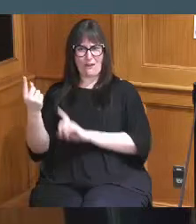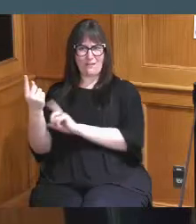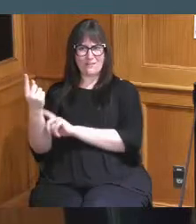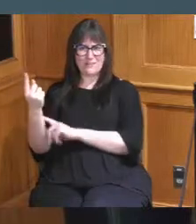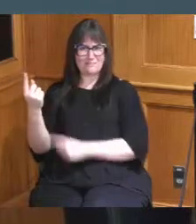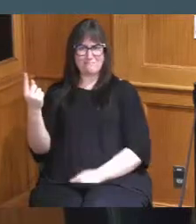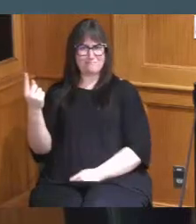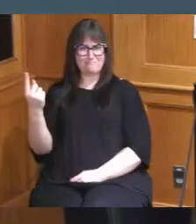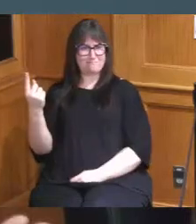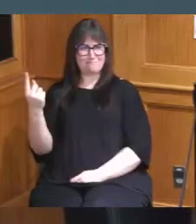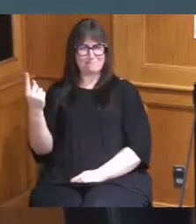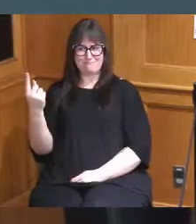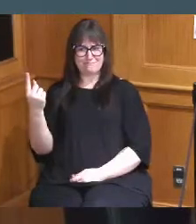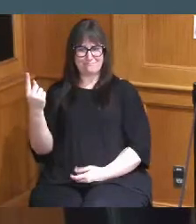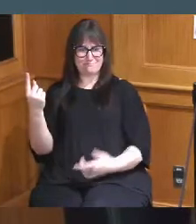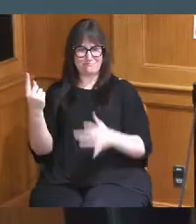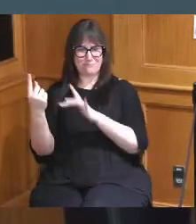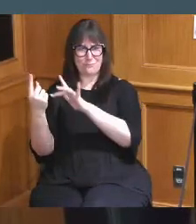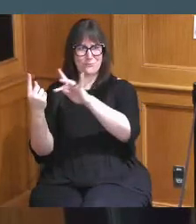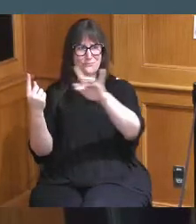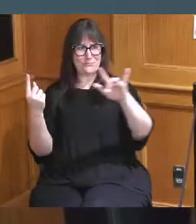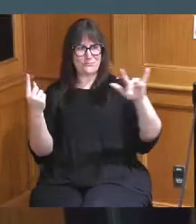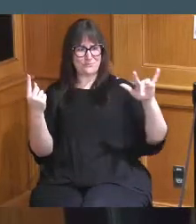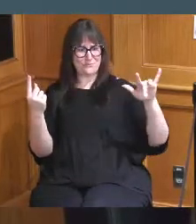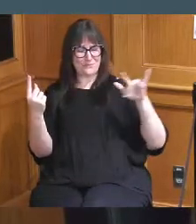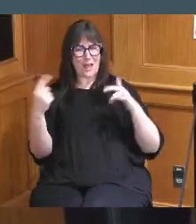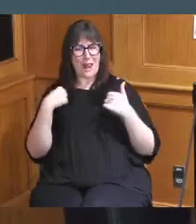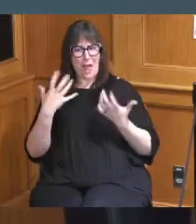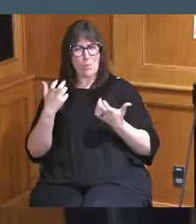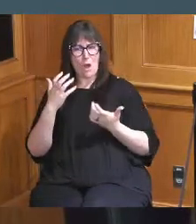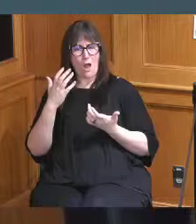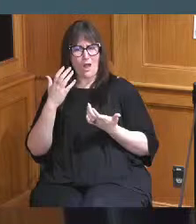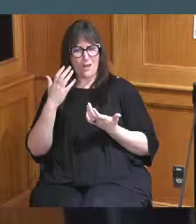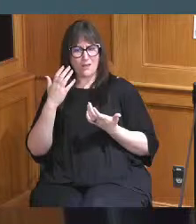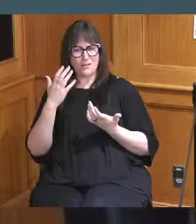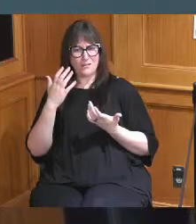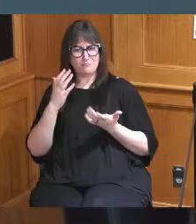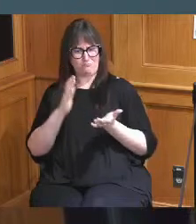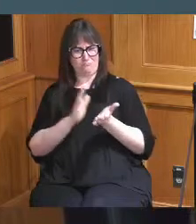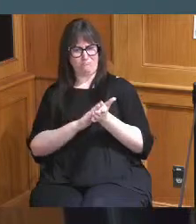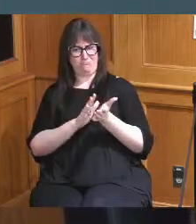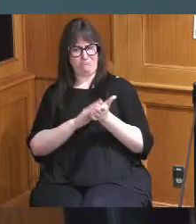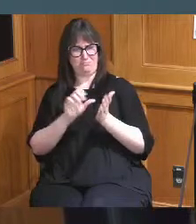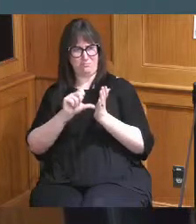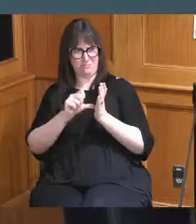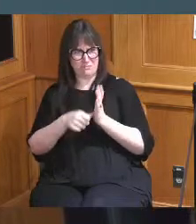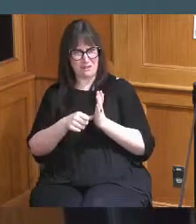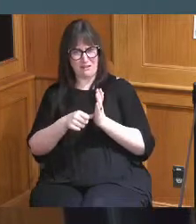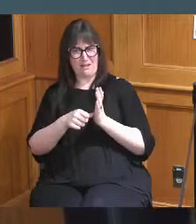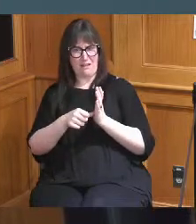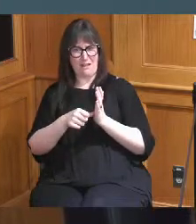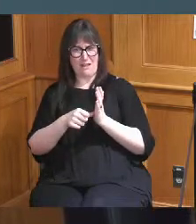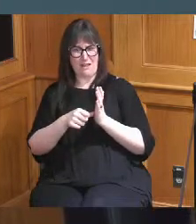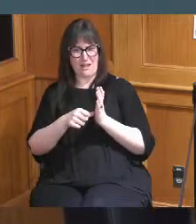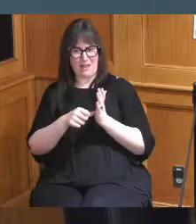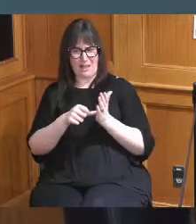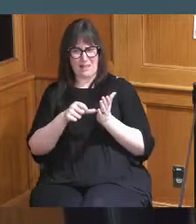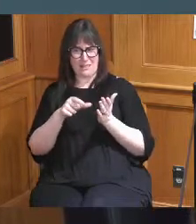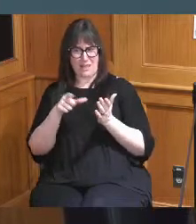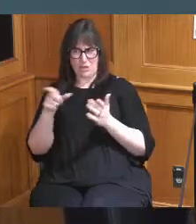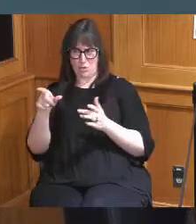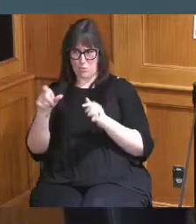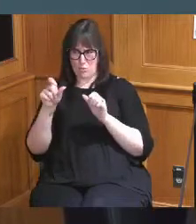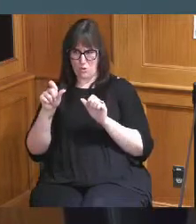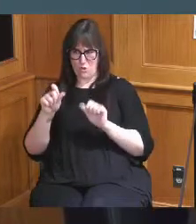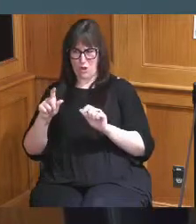Ranger. And I want to acknowledge the support of the administrator, Jeff, to allow you to flow and to go and